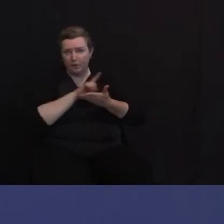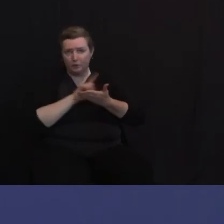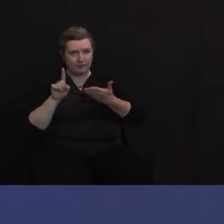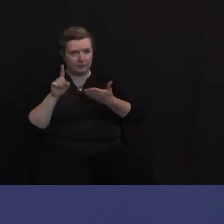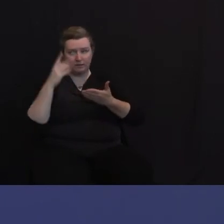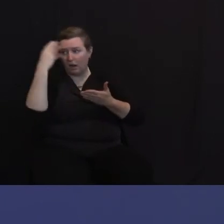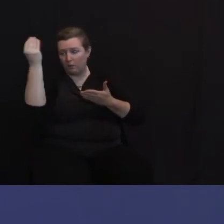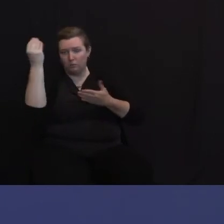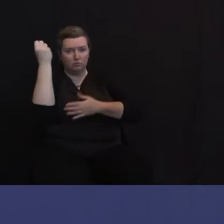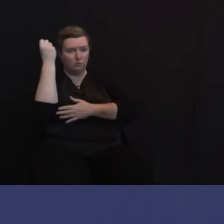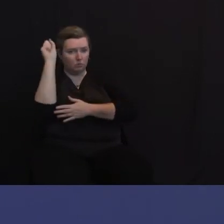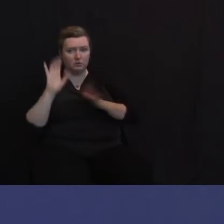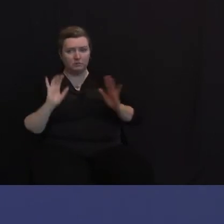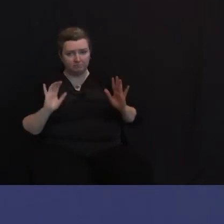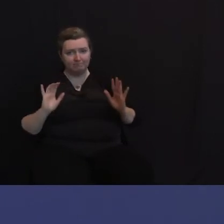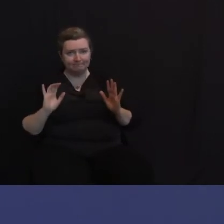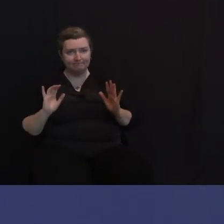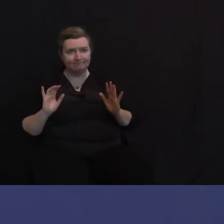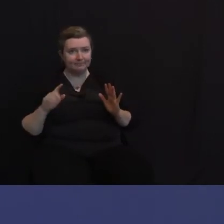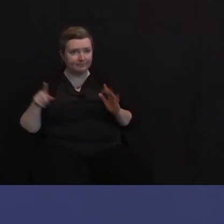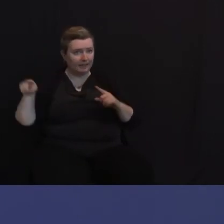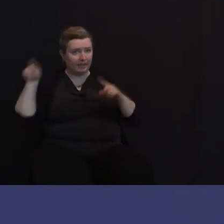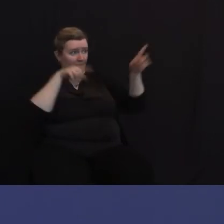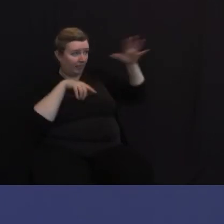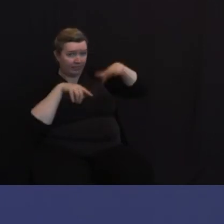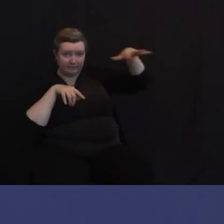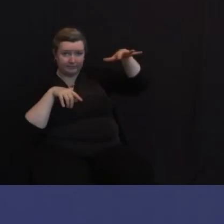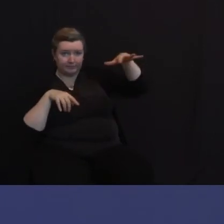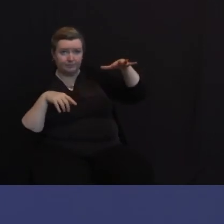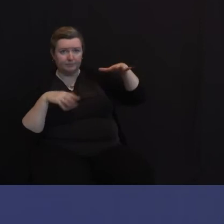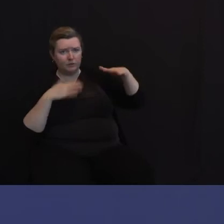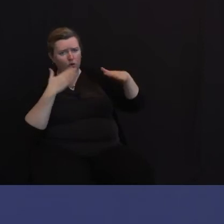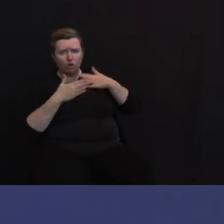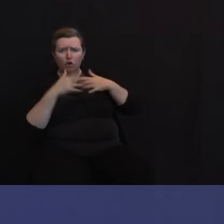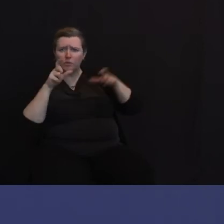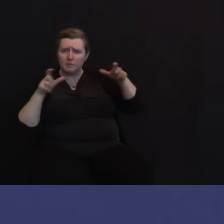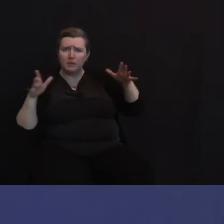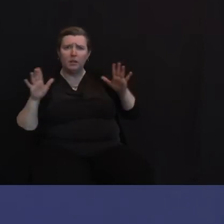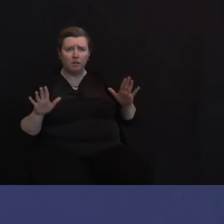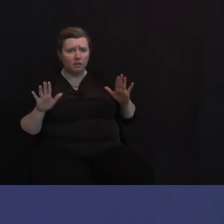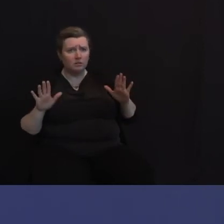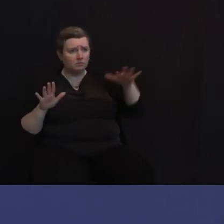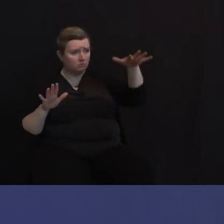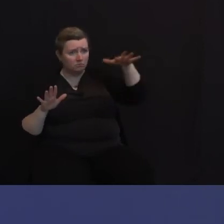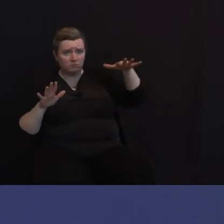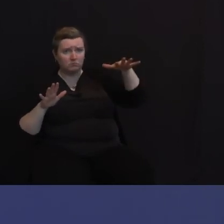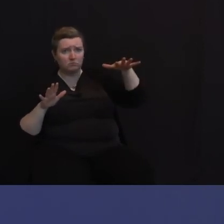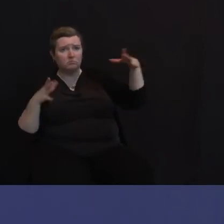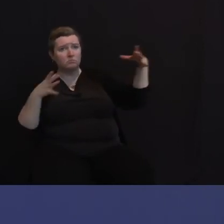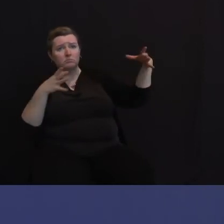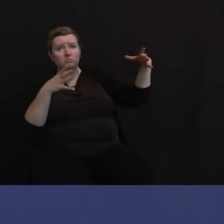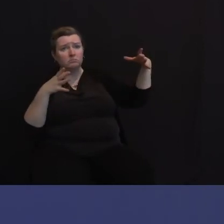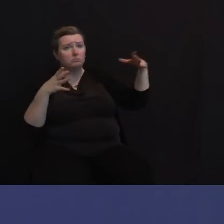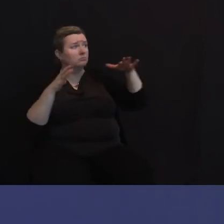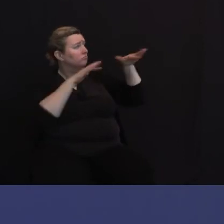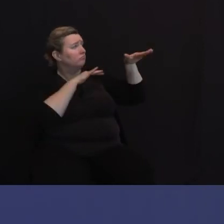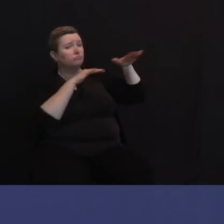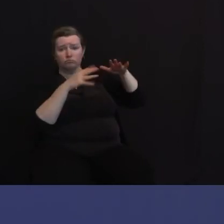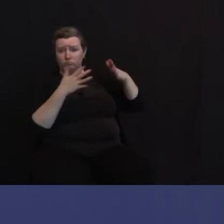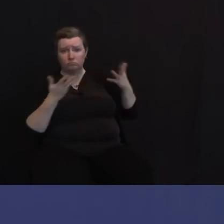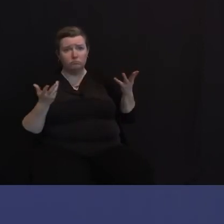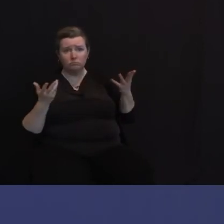I don't mean these good folks out there right now, because they're basically in an area and there's no one really else around them. You've got some